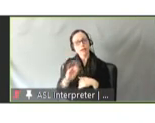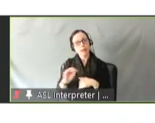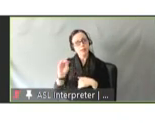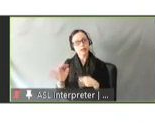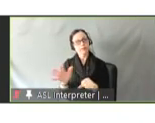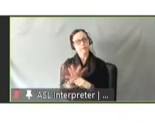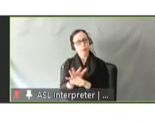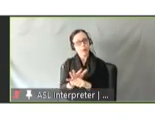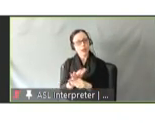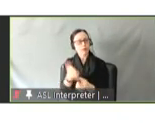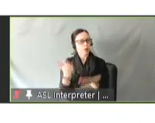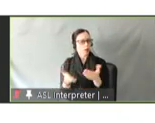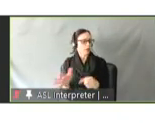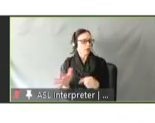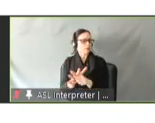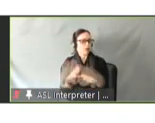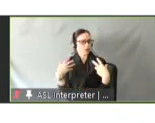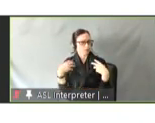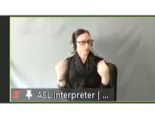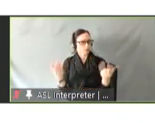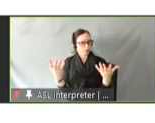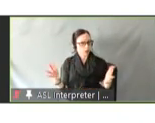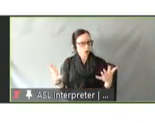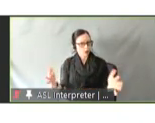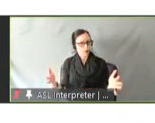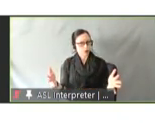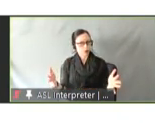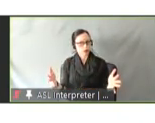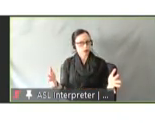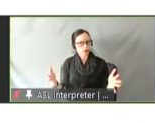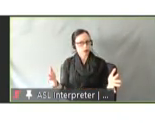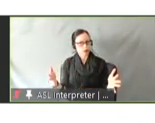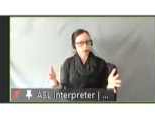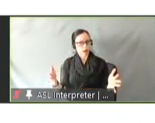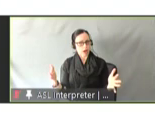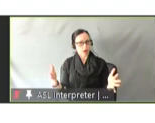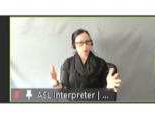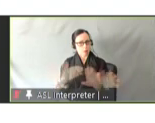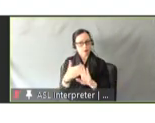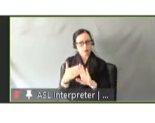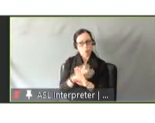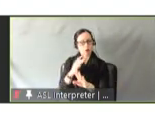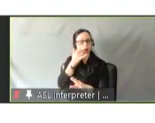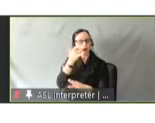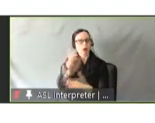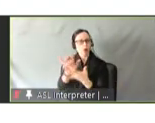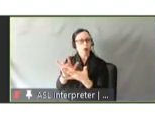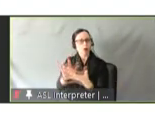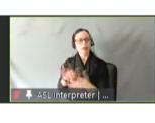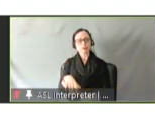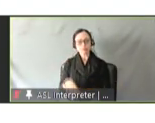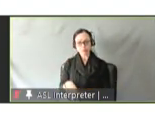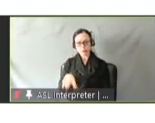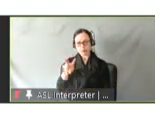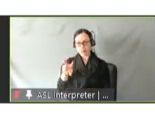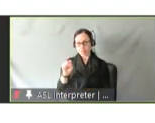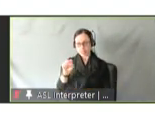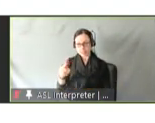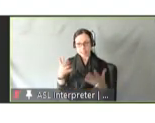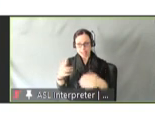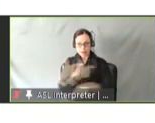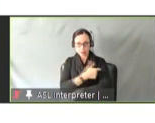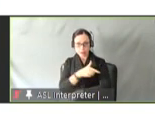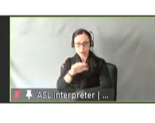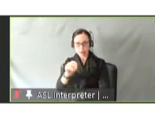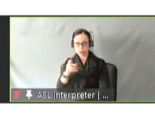or probably fully recovered by the time of the follow-up phone call. In VSD, following Moderna vaccination, there were